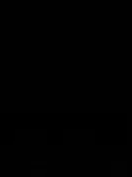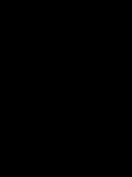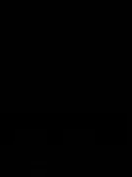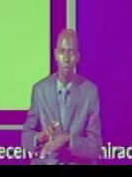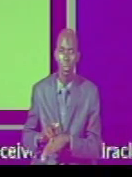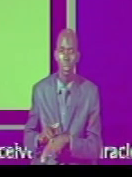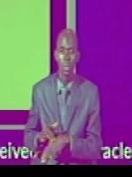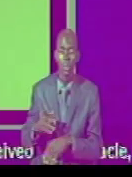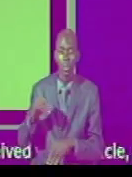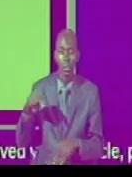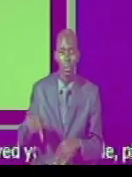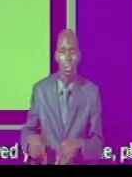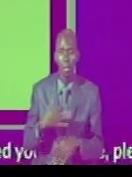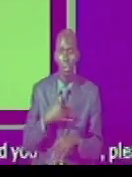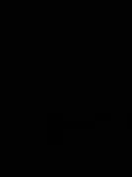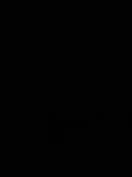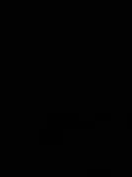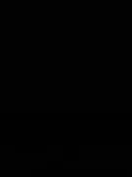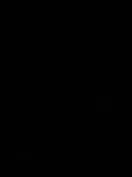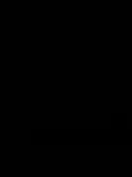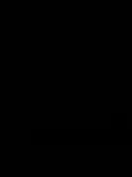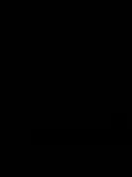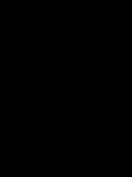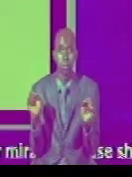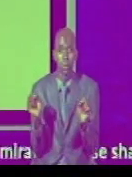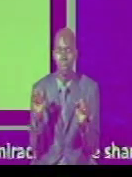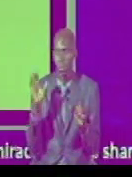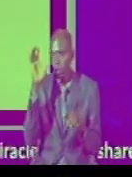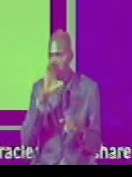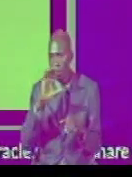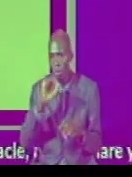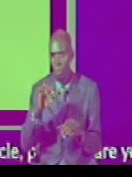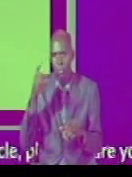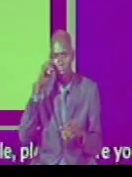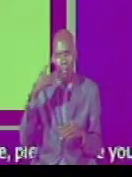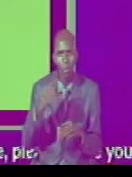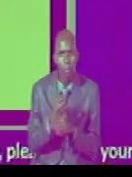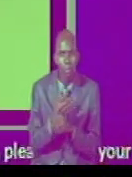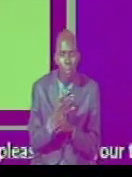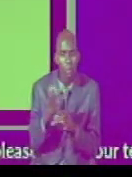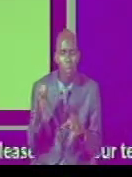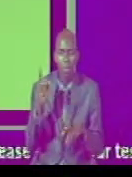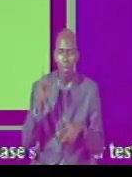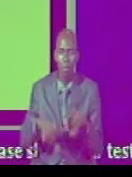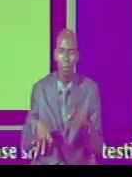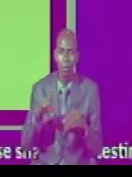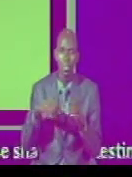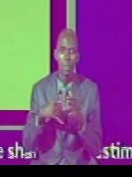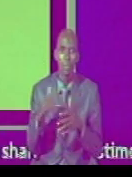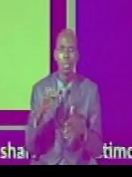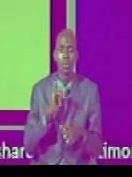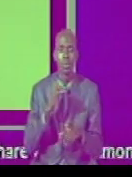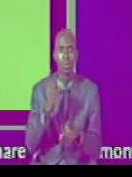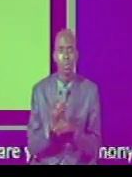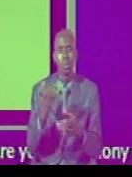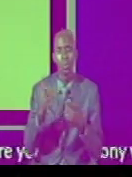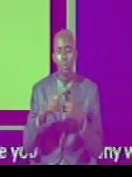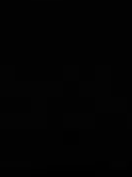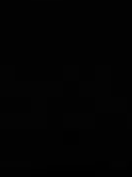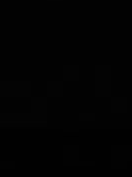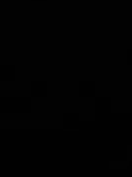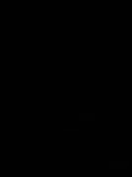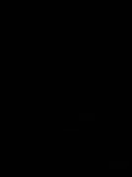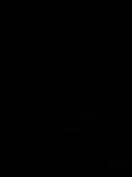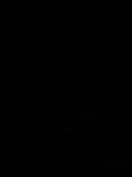And I was shocked. I began to look for it like, oh my God. I just want to bless God for this